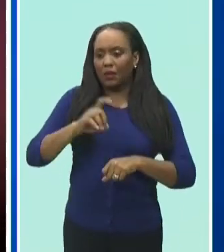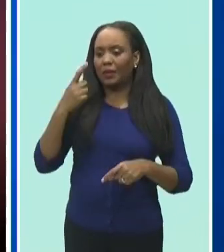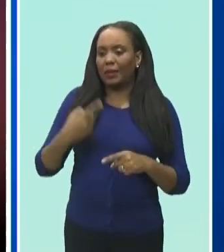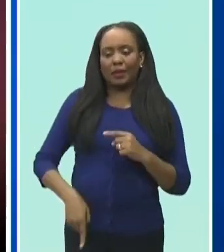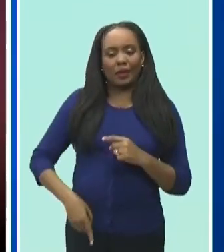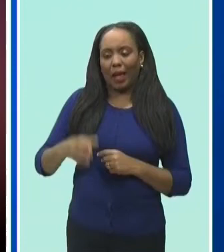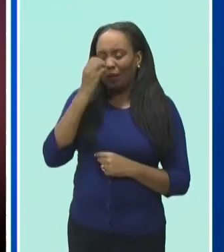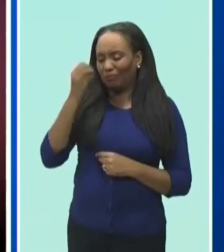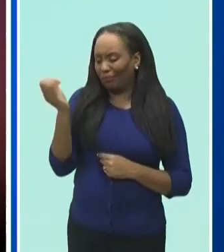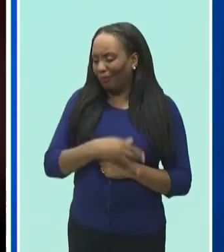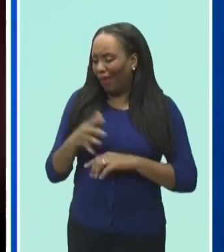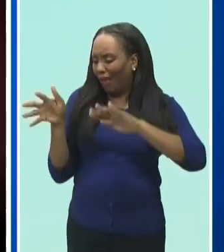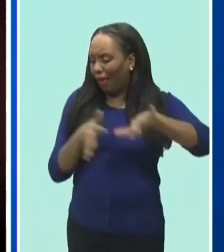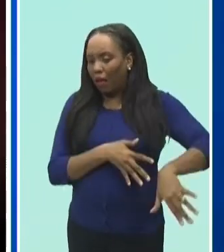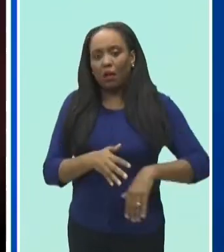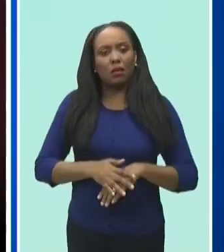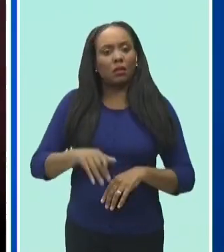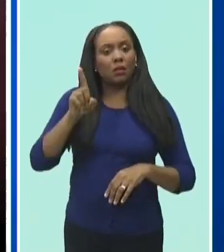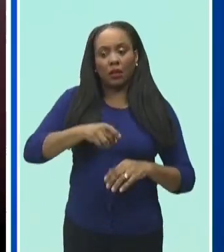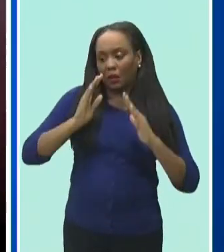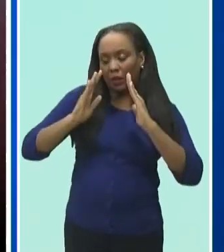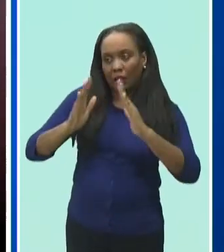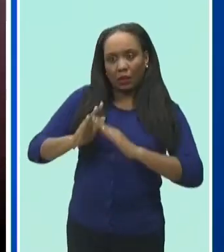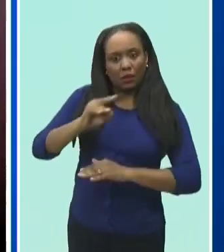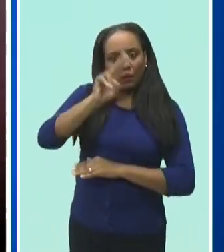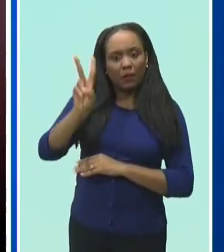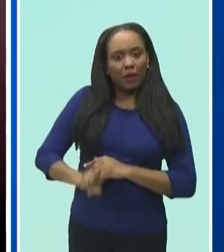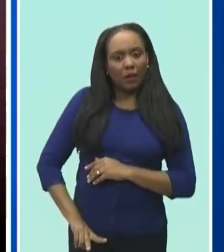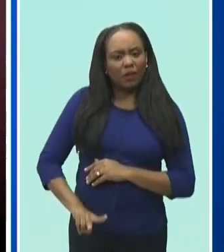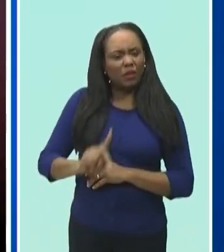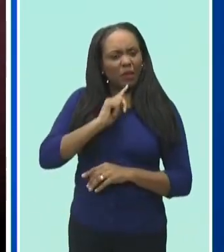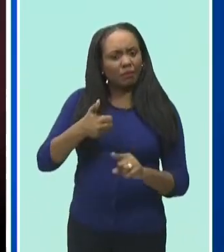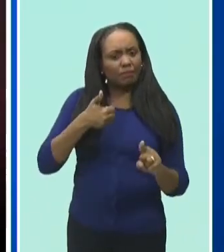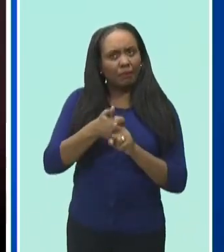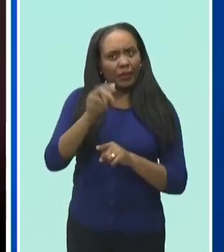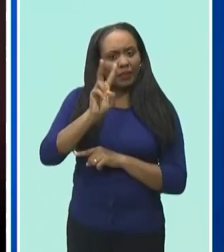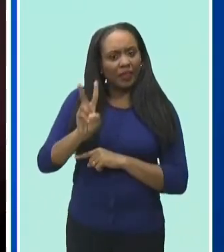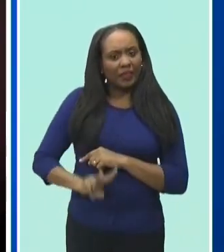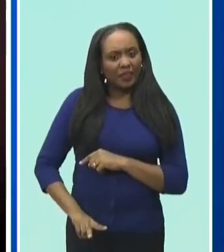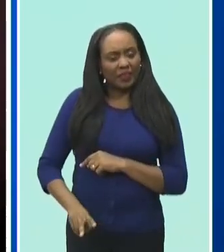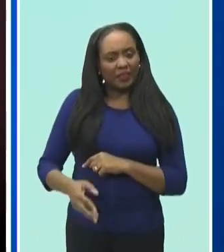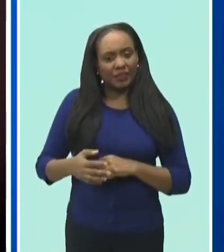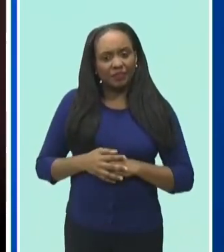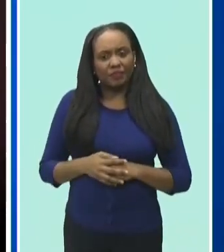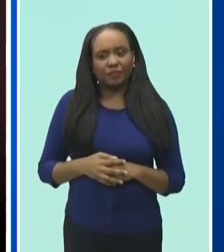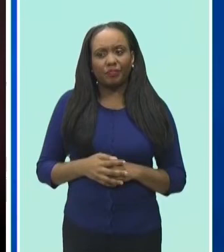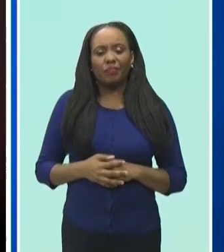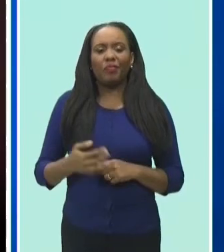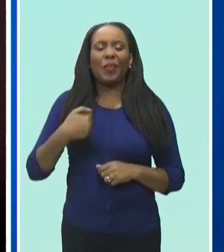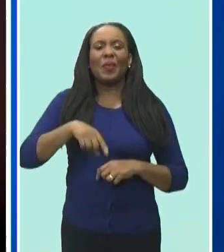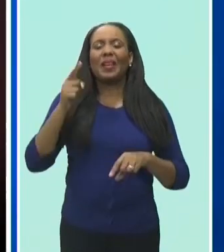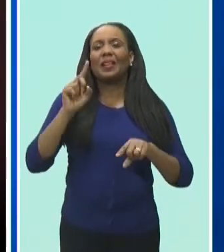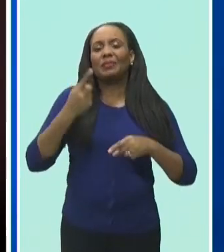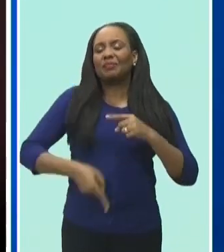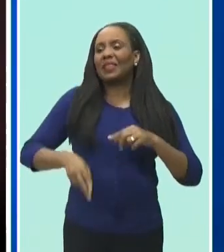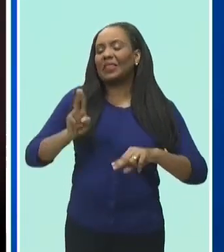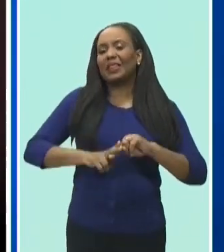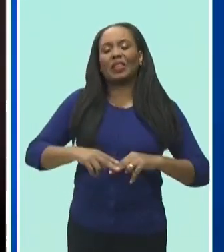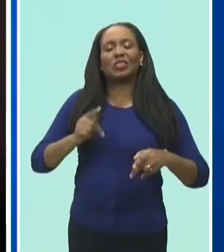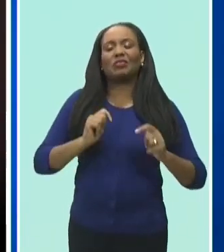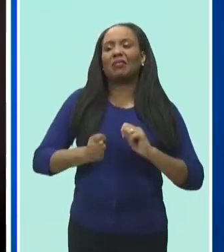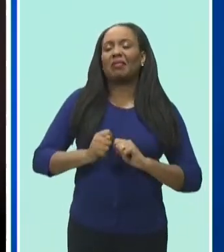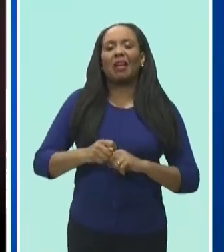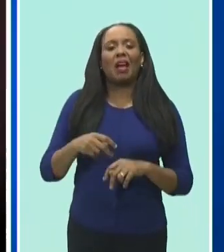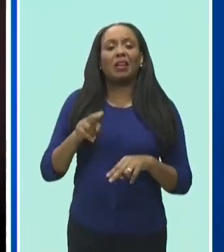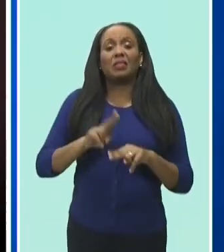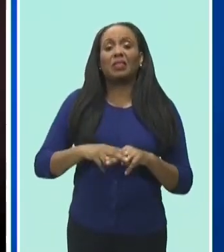the situation in Venezuela and its potential impact on the Caribbean. We can't be here in Trinidad and ignore that, because